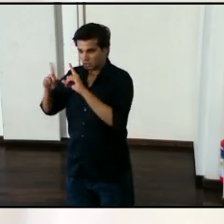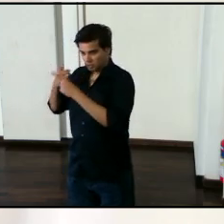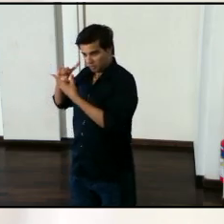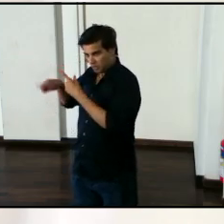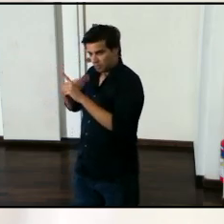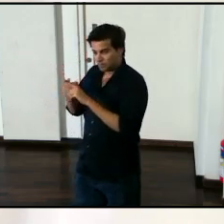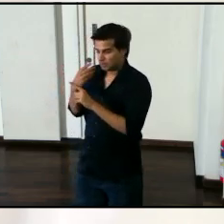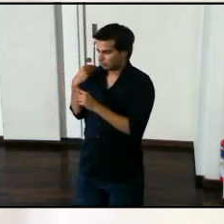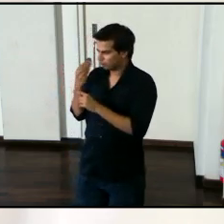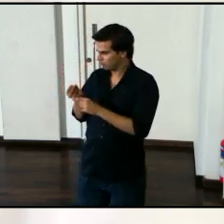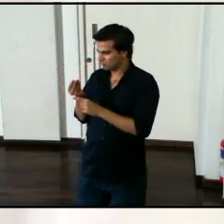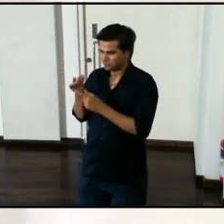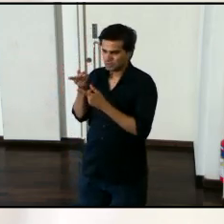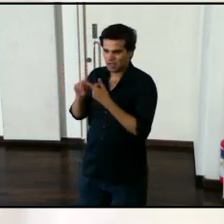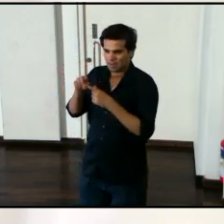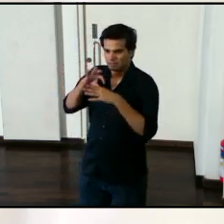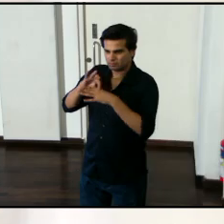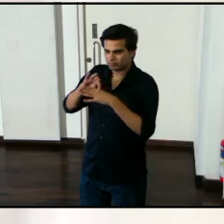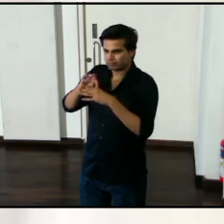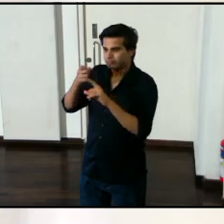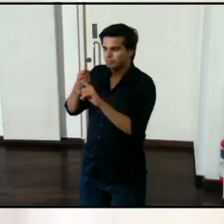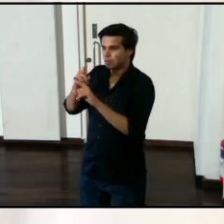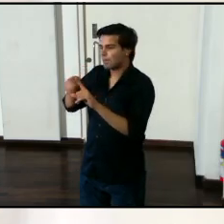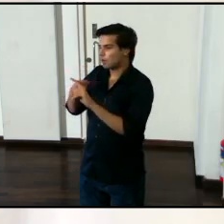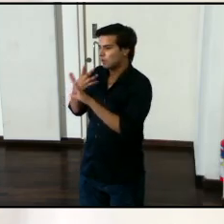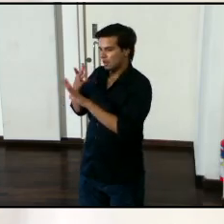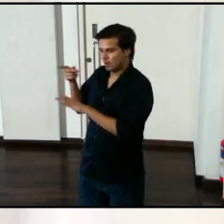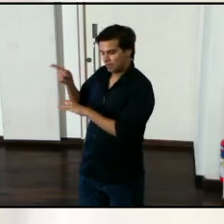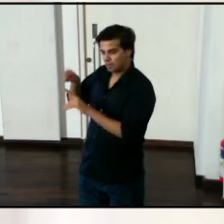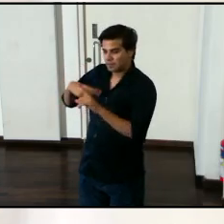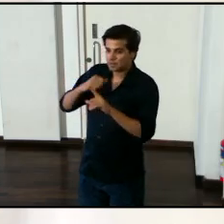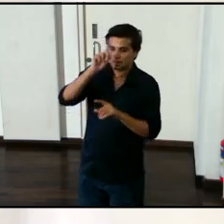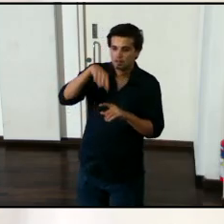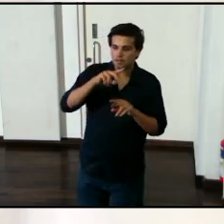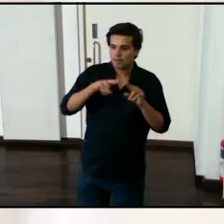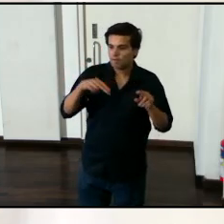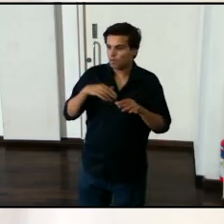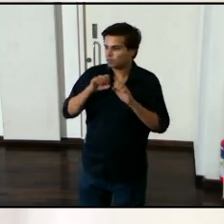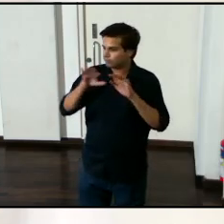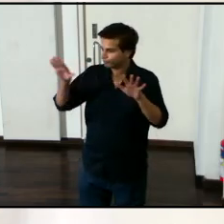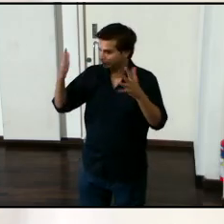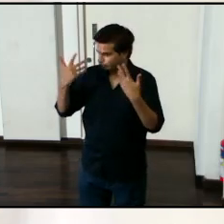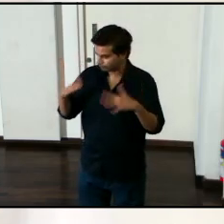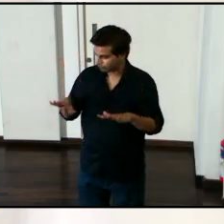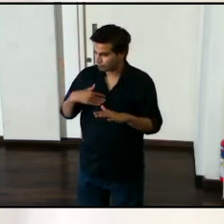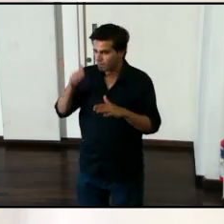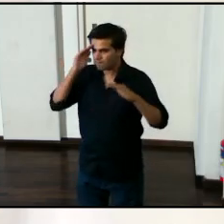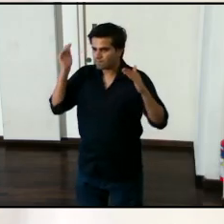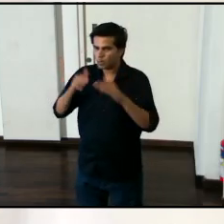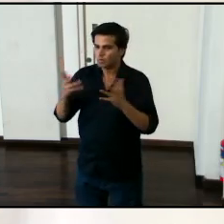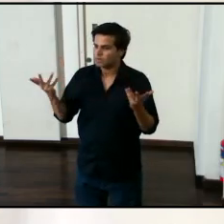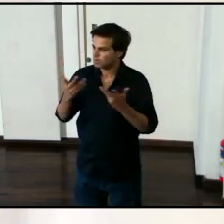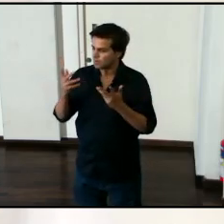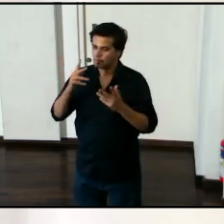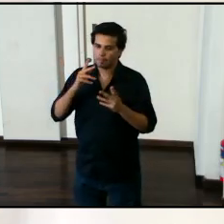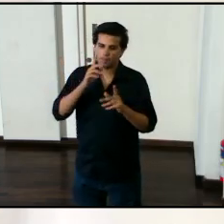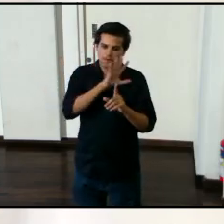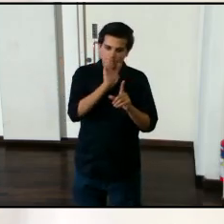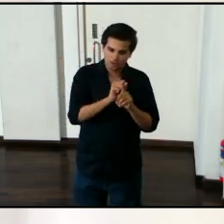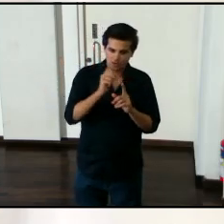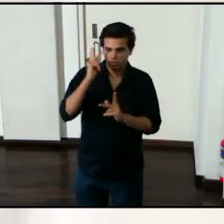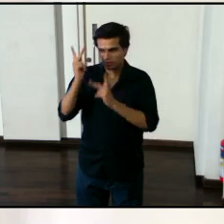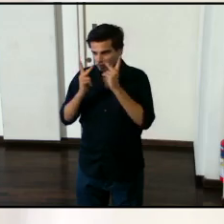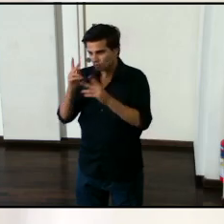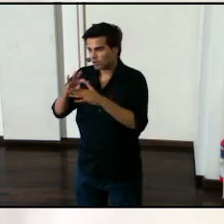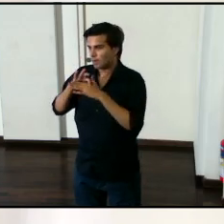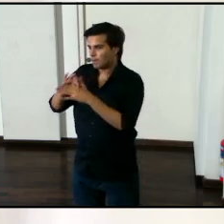contemporary contexts of Kerala and wider India, focusing particularly on cultural, visual, and material